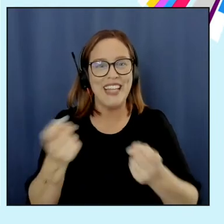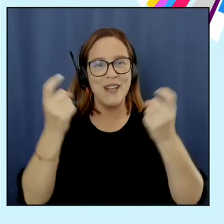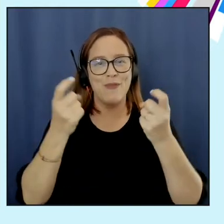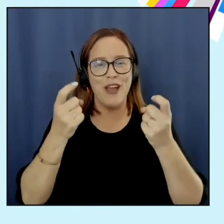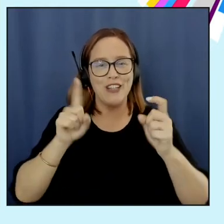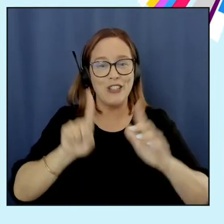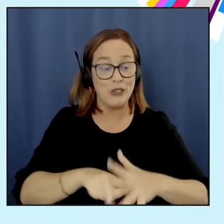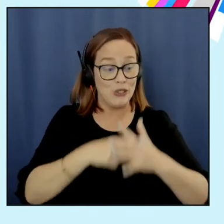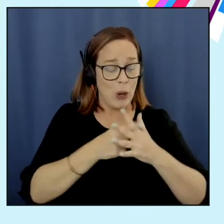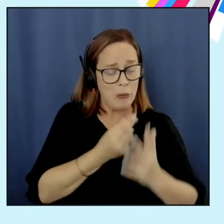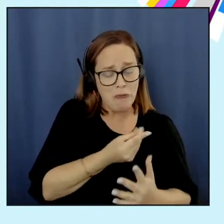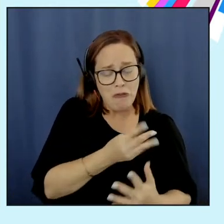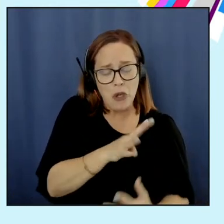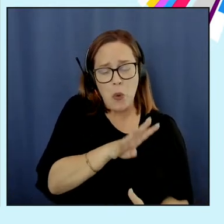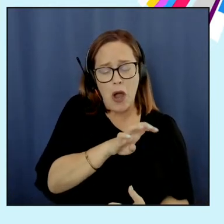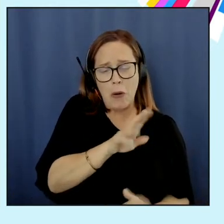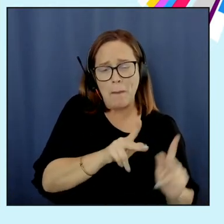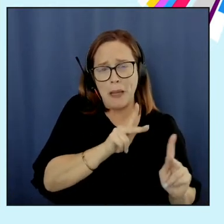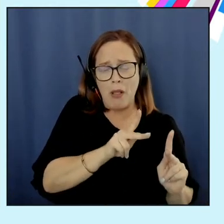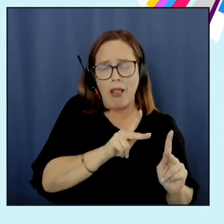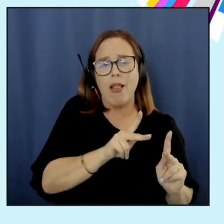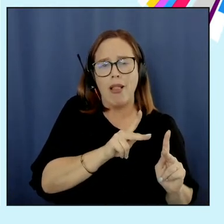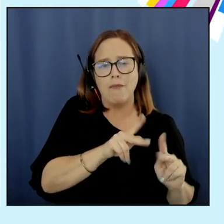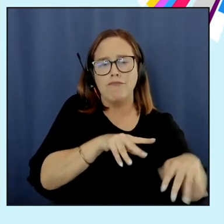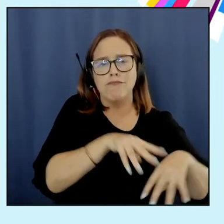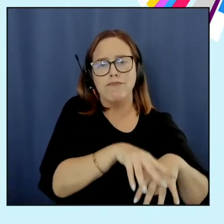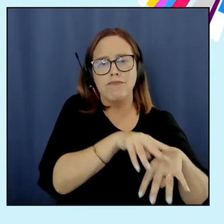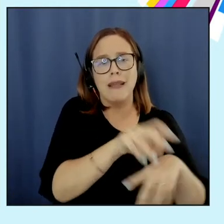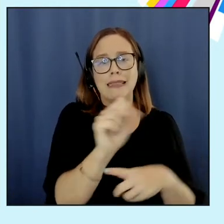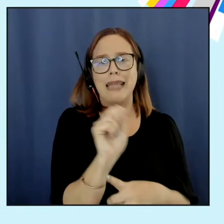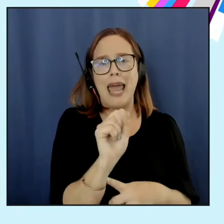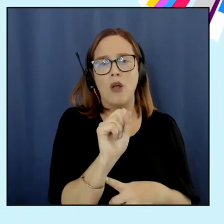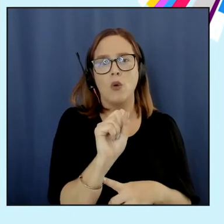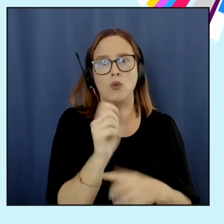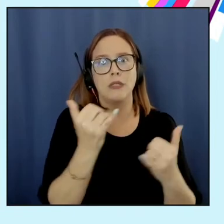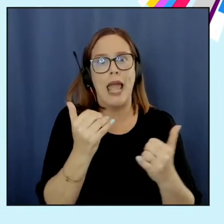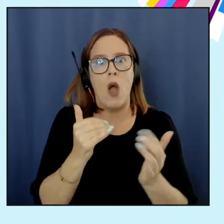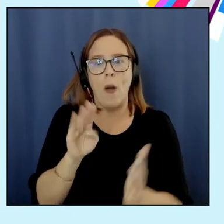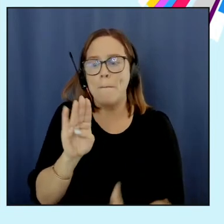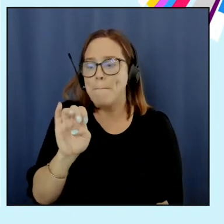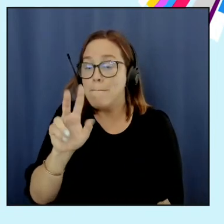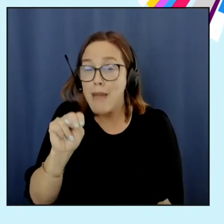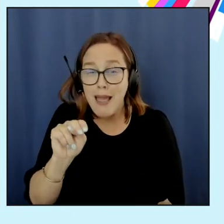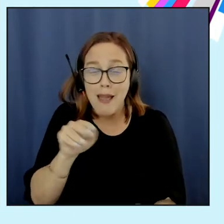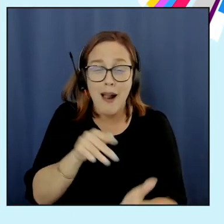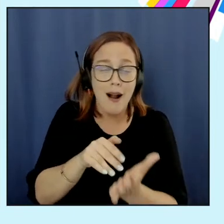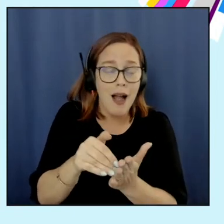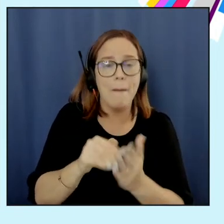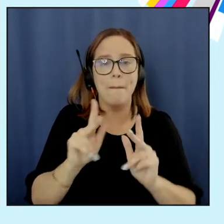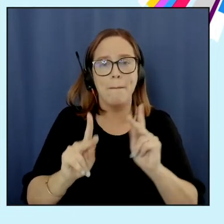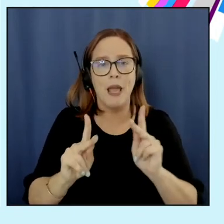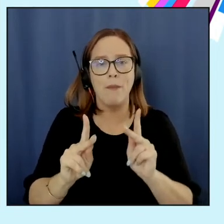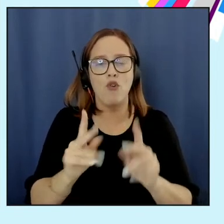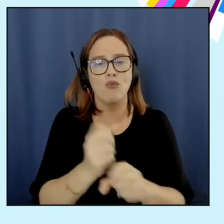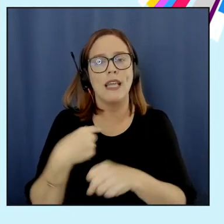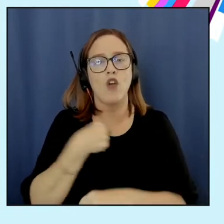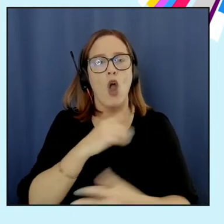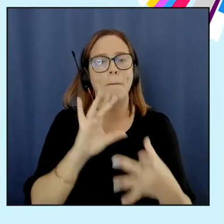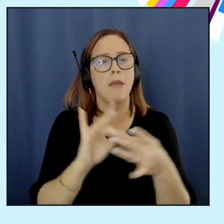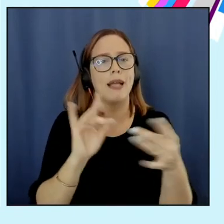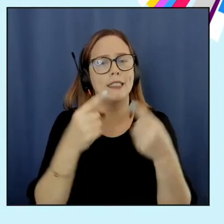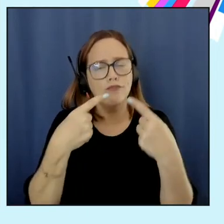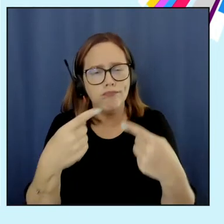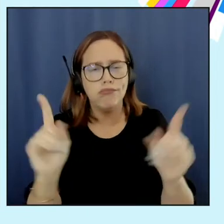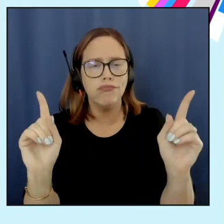to billions of Microsoft customers receiving our messages of LGBTQIA plus inclusion and support